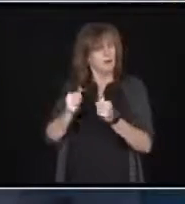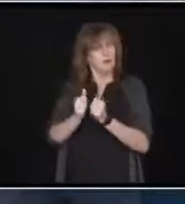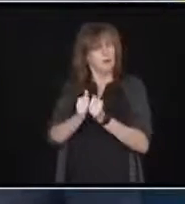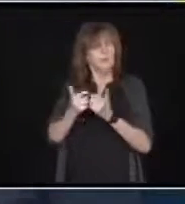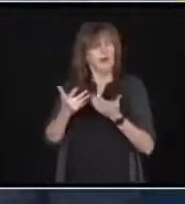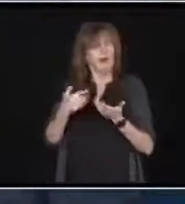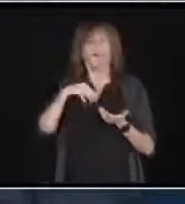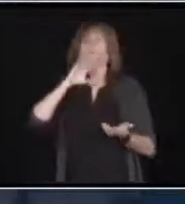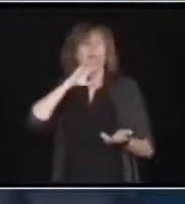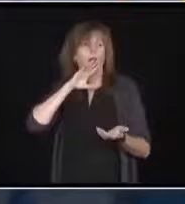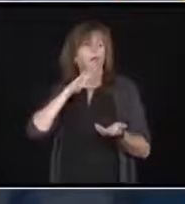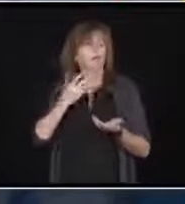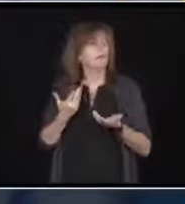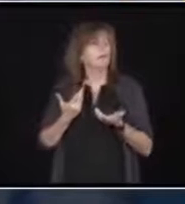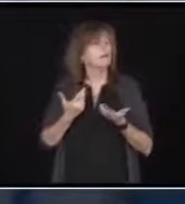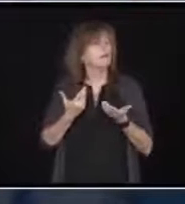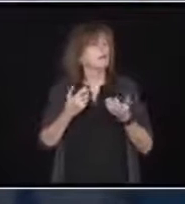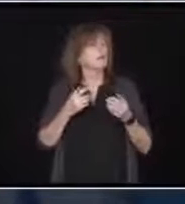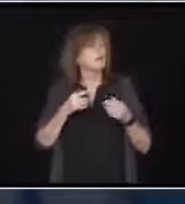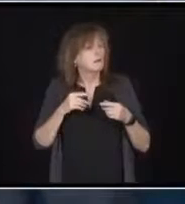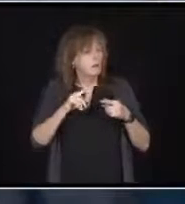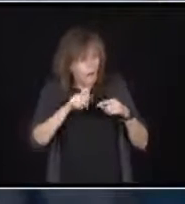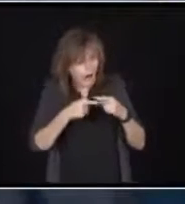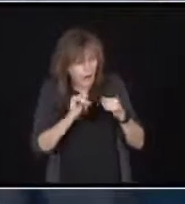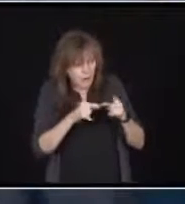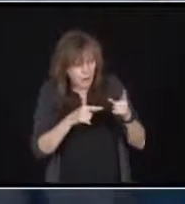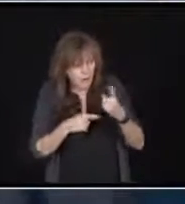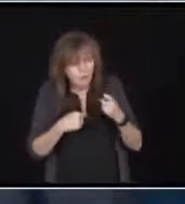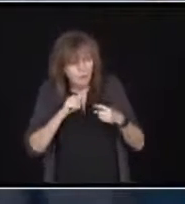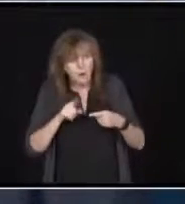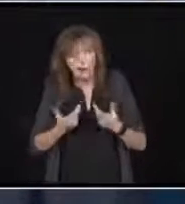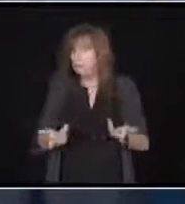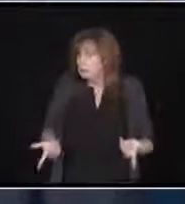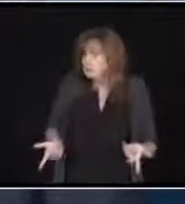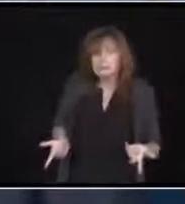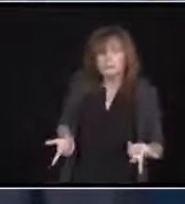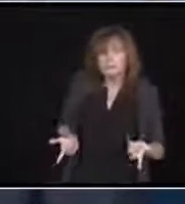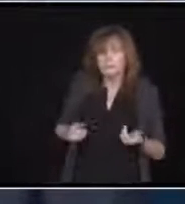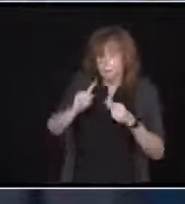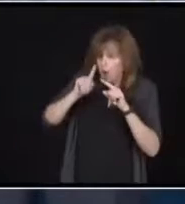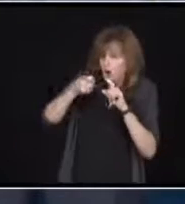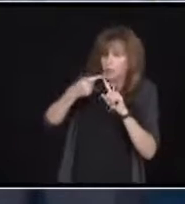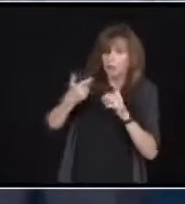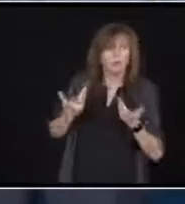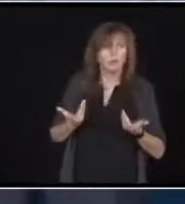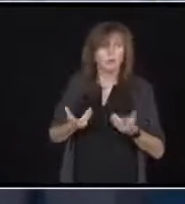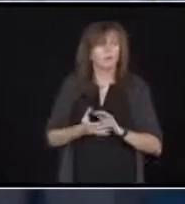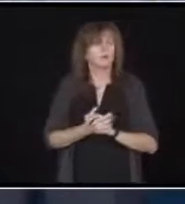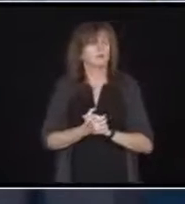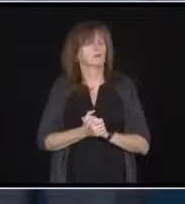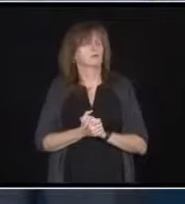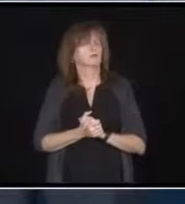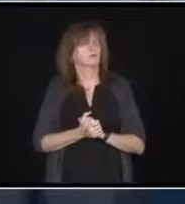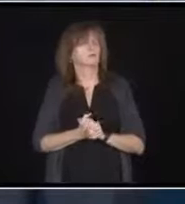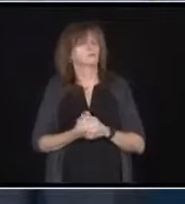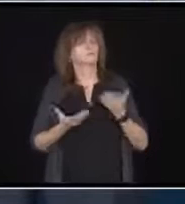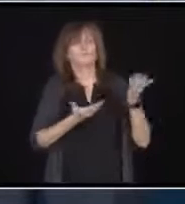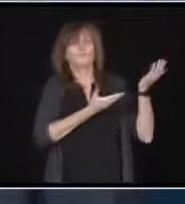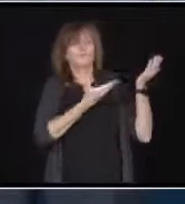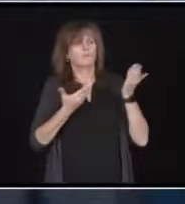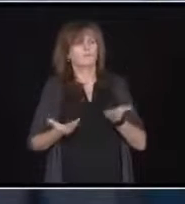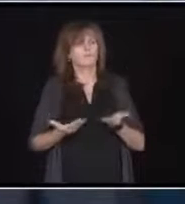sorry, Randy, did you say when would people know? Yes. Well, the supplies come in on a